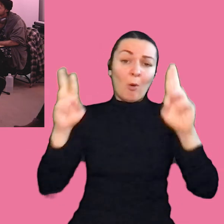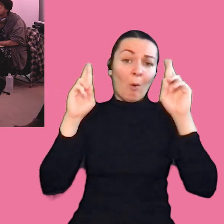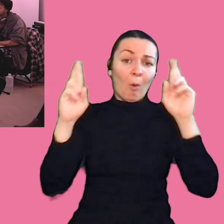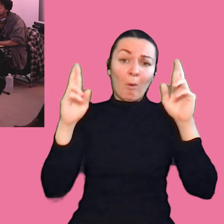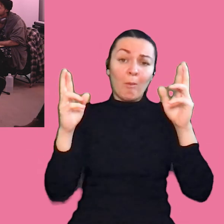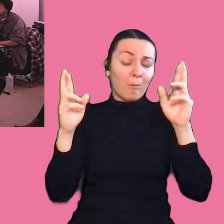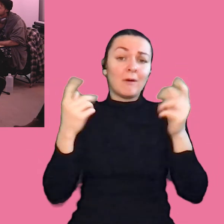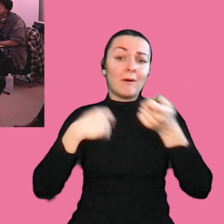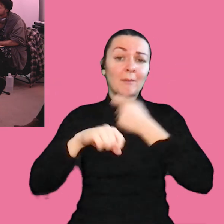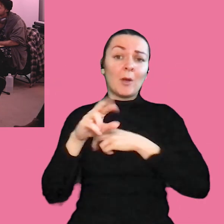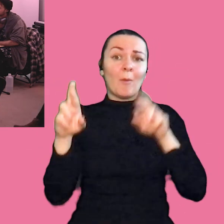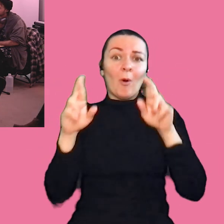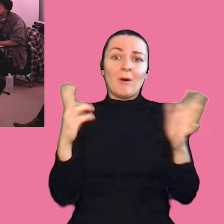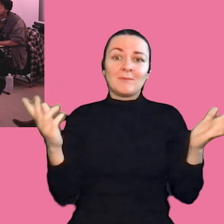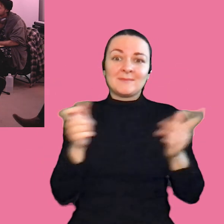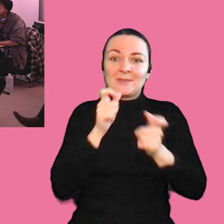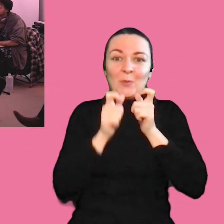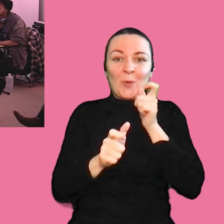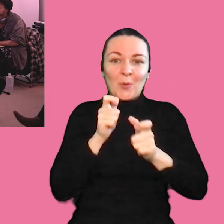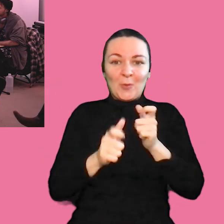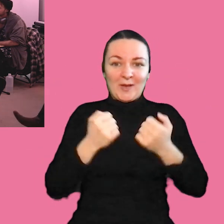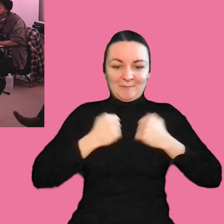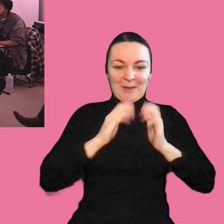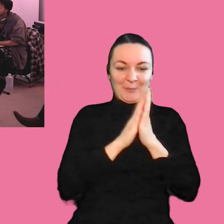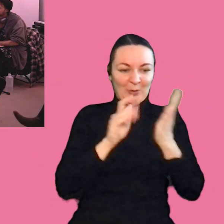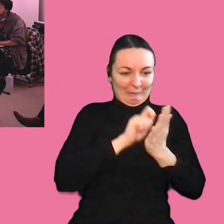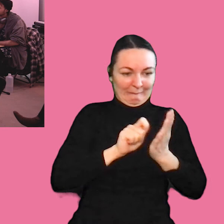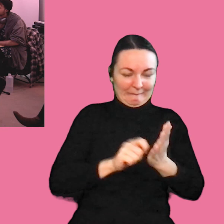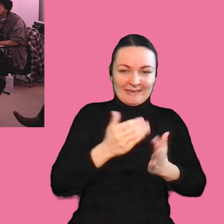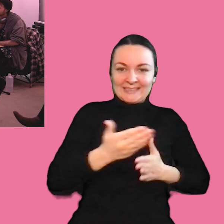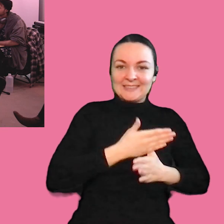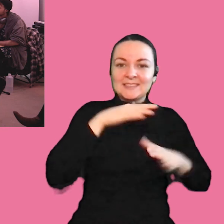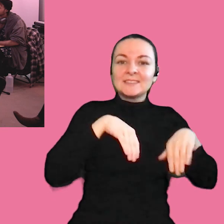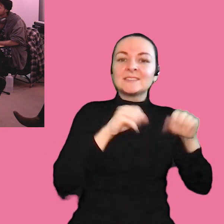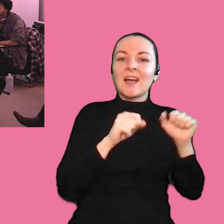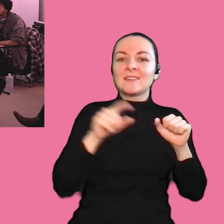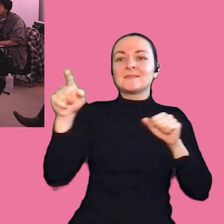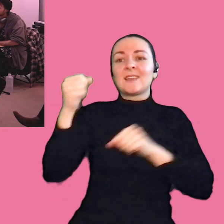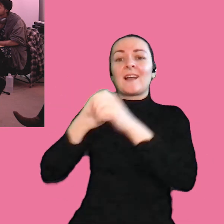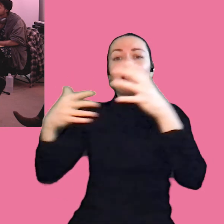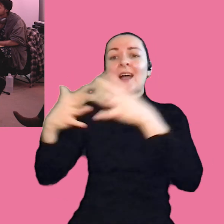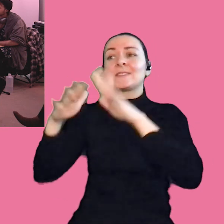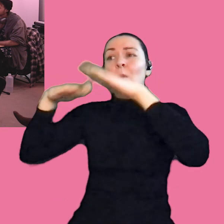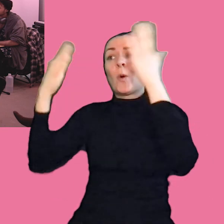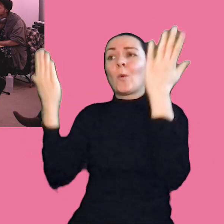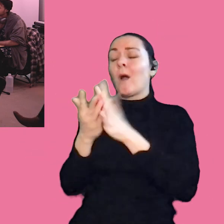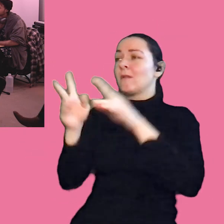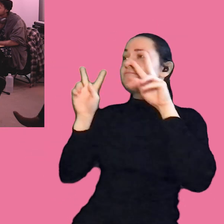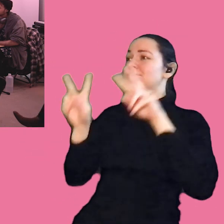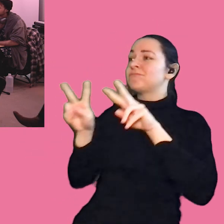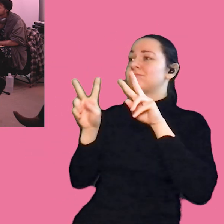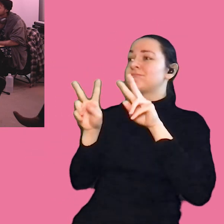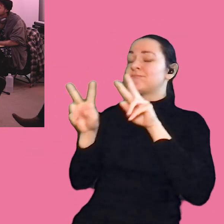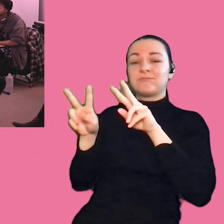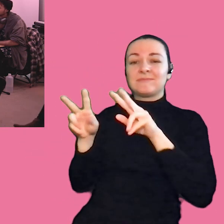hope because of, and I actually write these words in the foreword of my book, but the eyes of the world are on Glasgow. And I